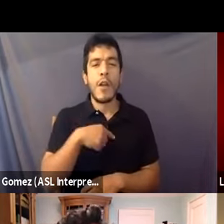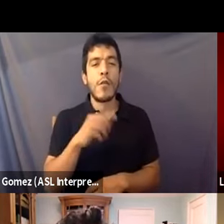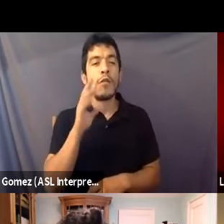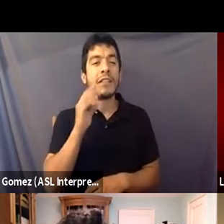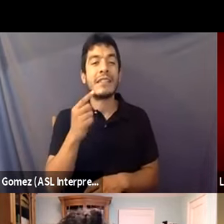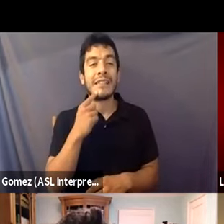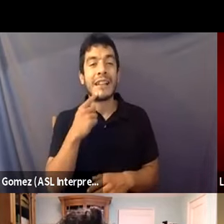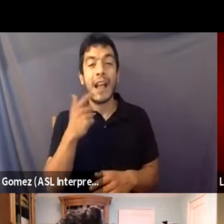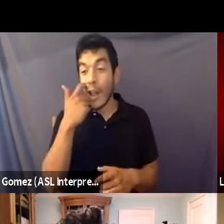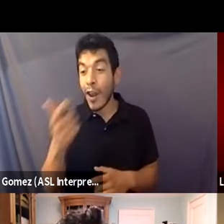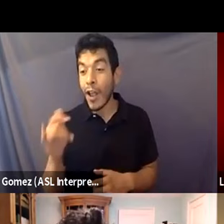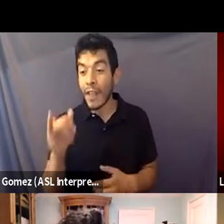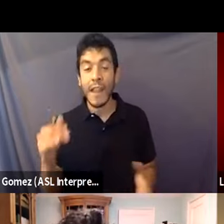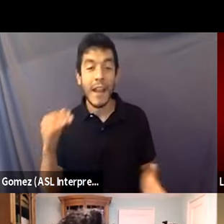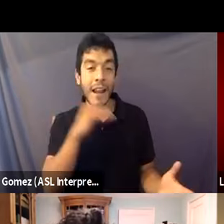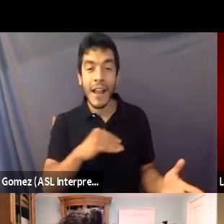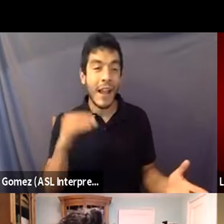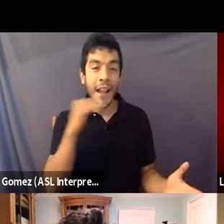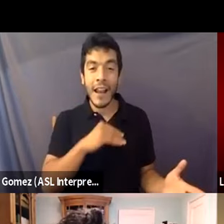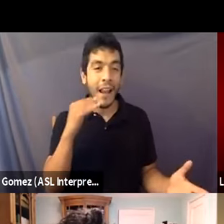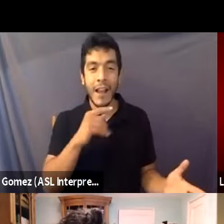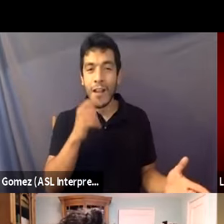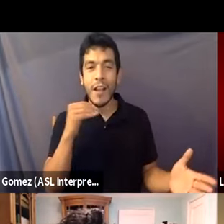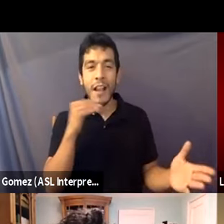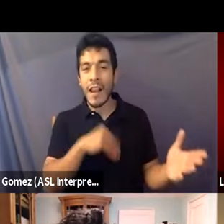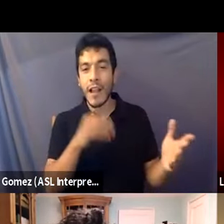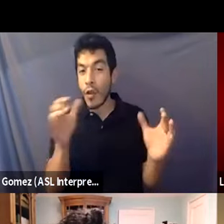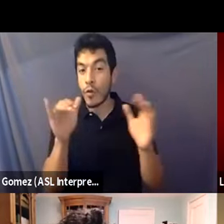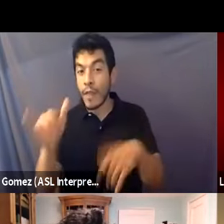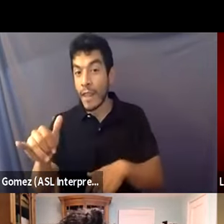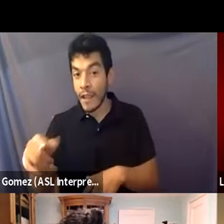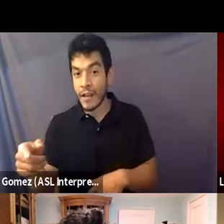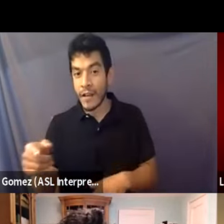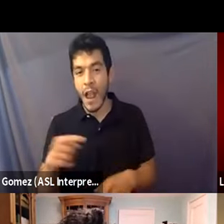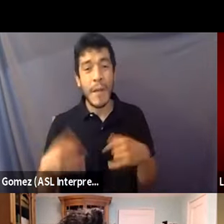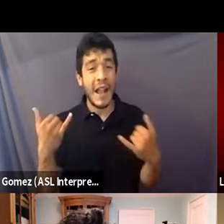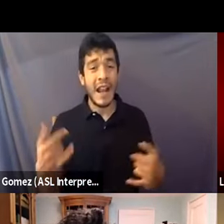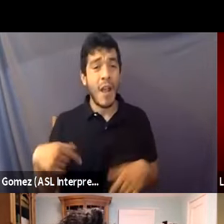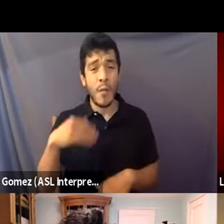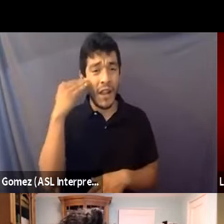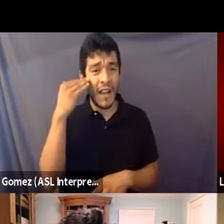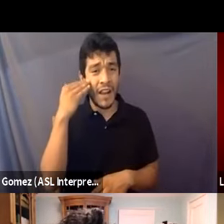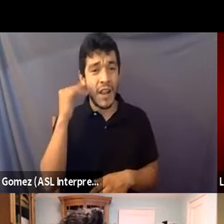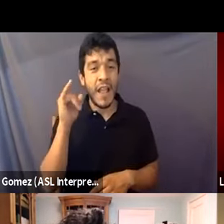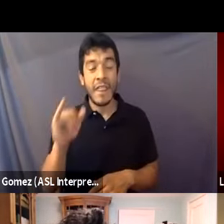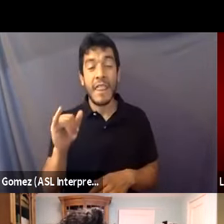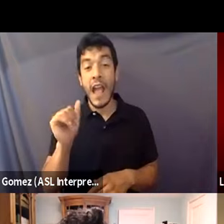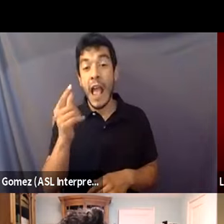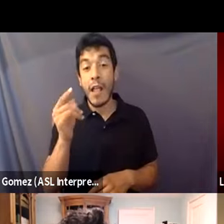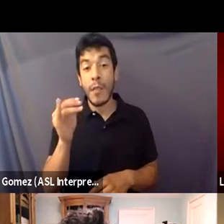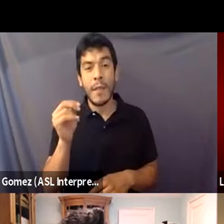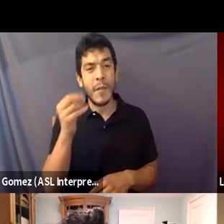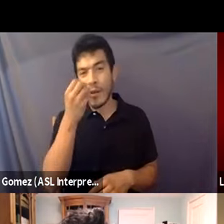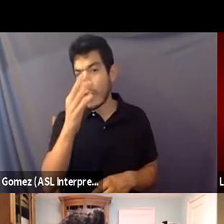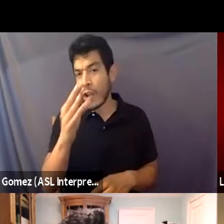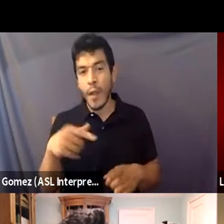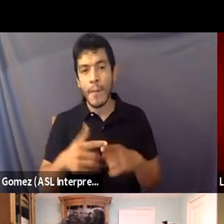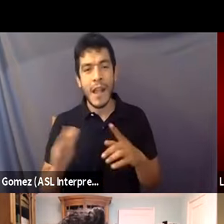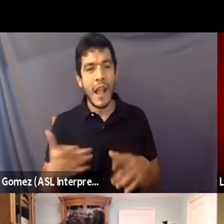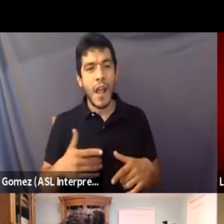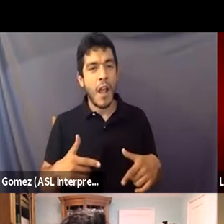like, look at this lying liar who lies. Don't do this, y'all. But we now know that the algorithm does not care about our analysis,